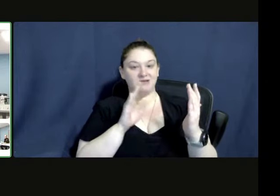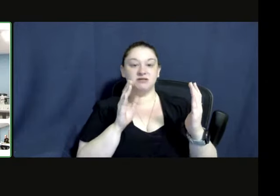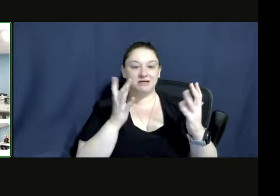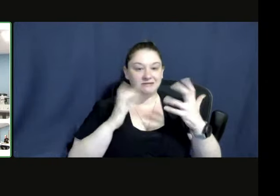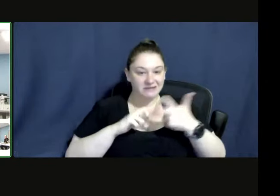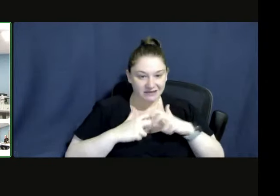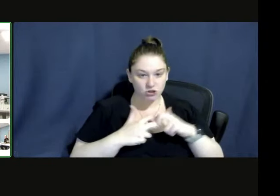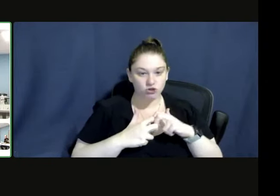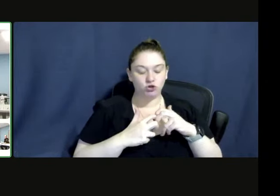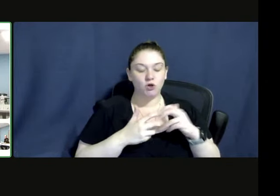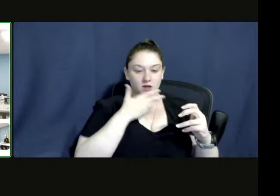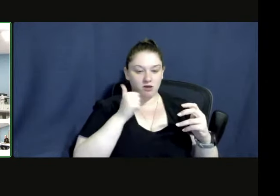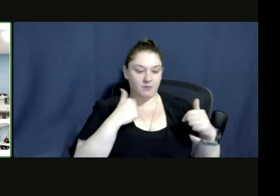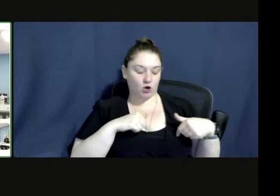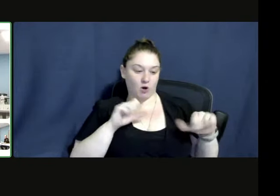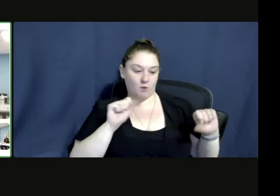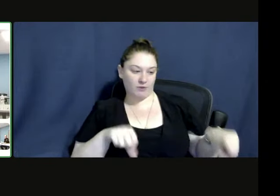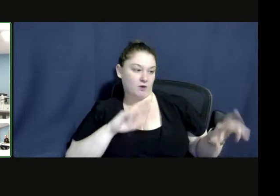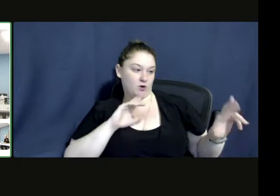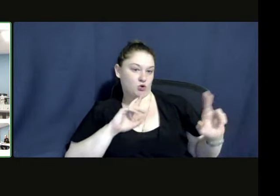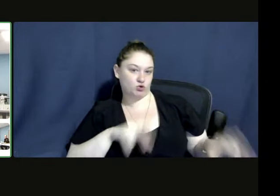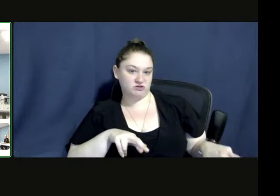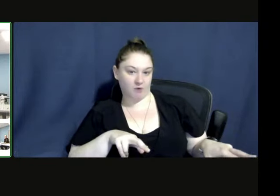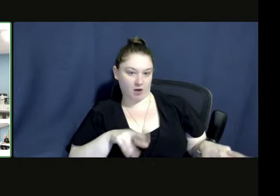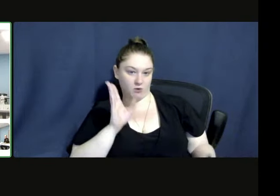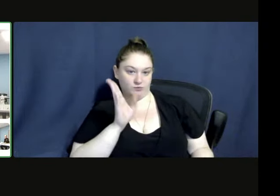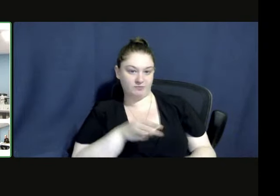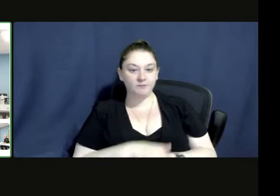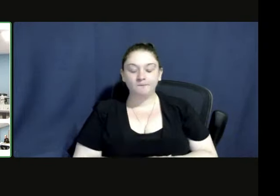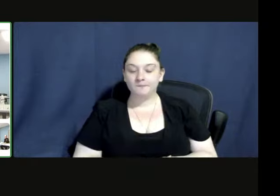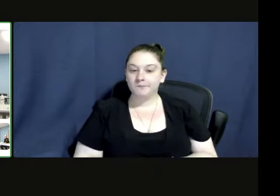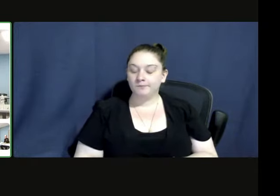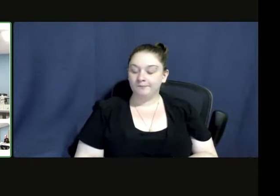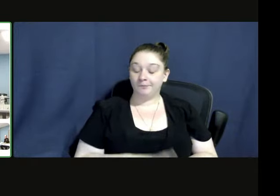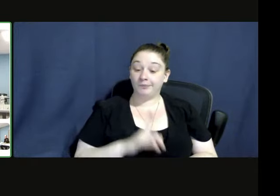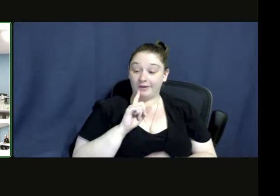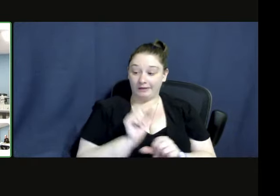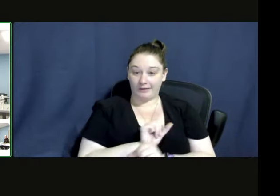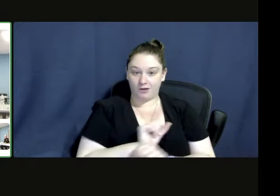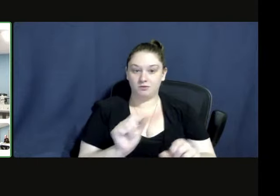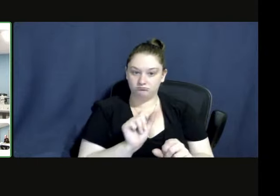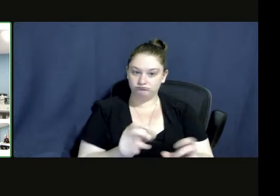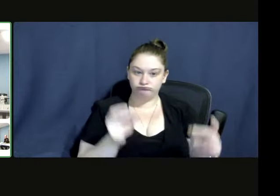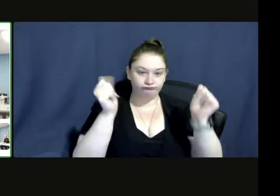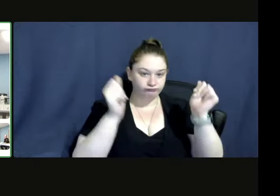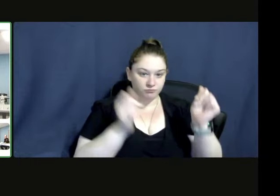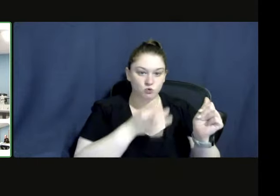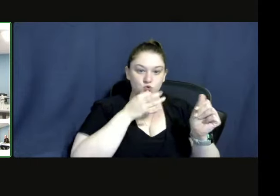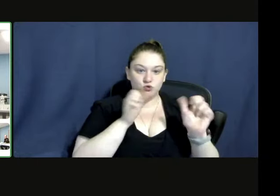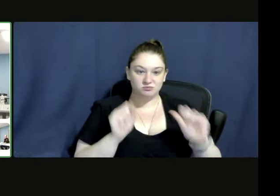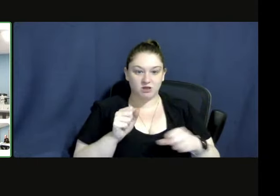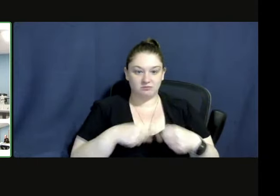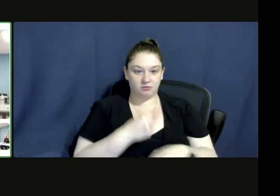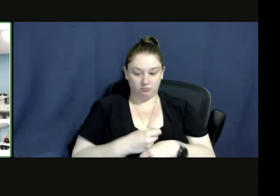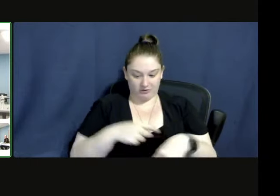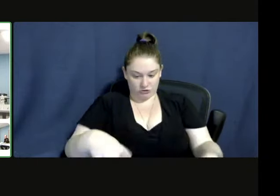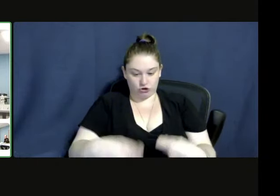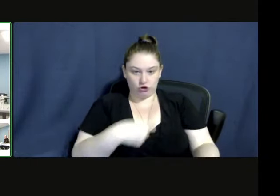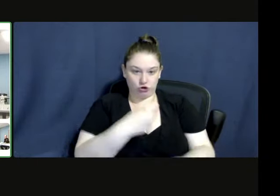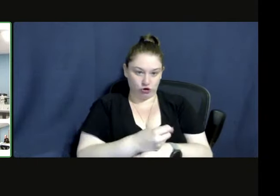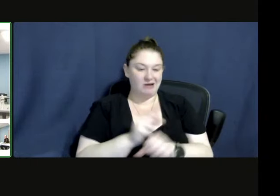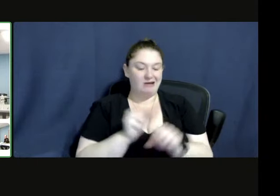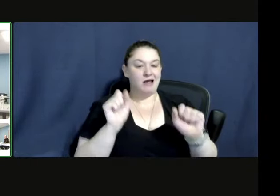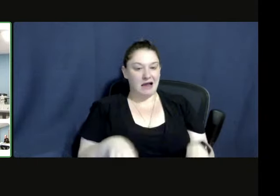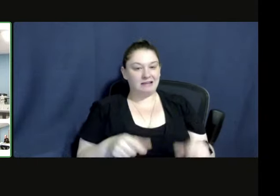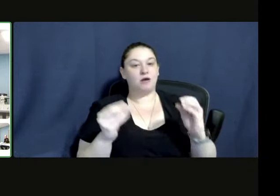to respond will be. Literally starting this year and making amendments this year will allow us greater